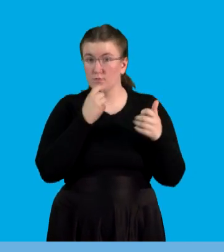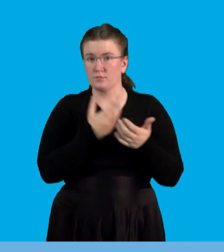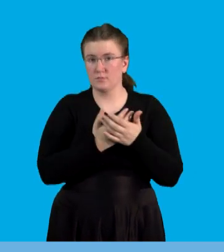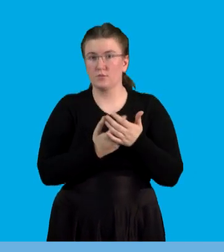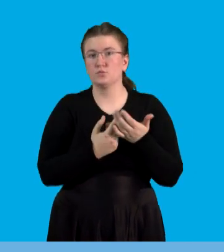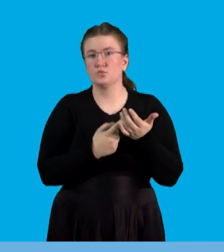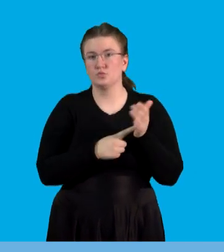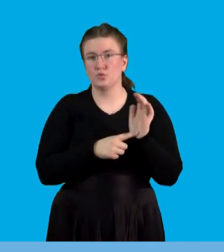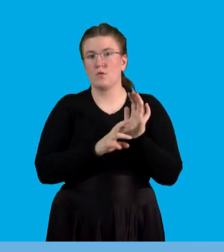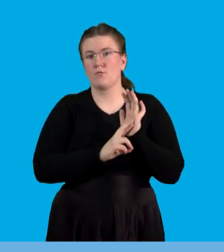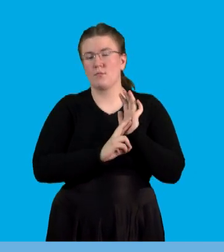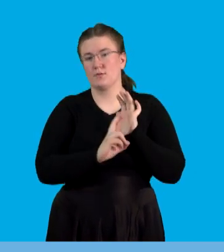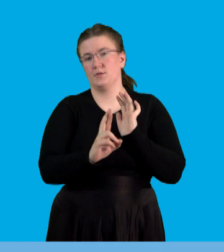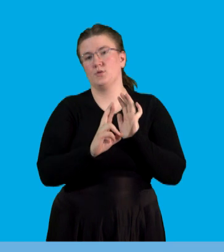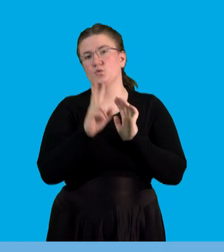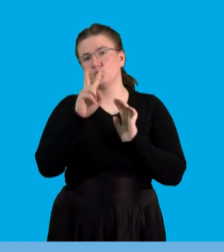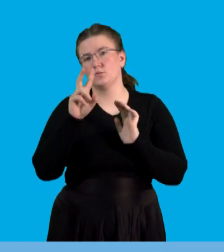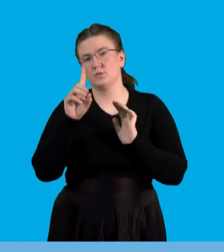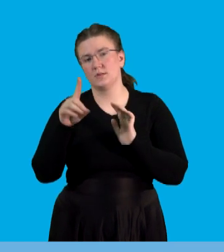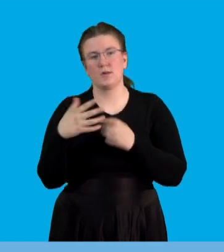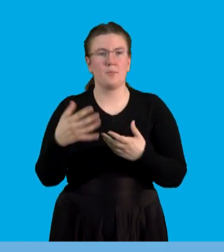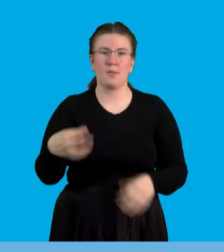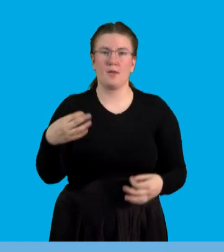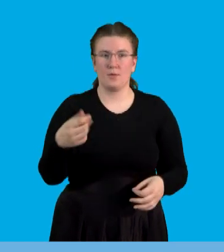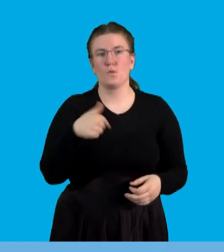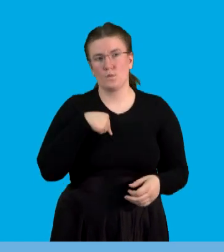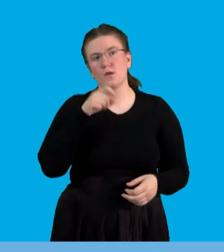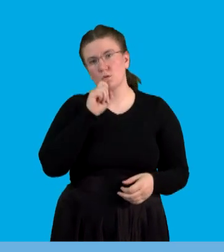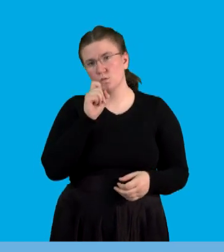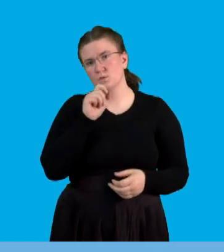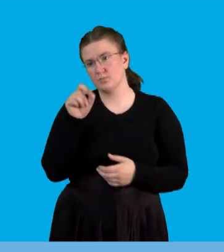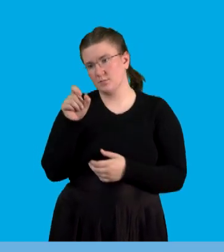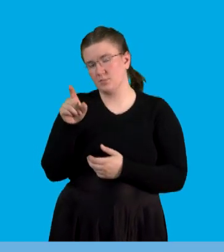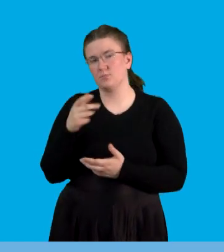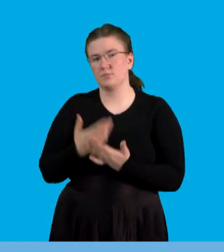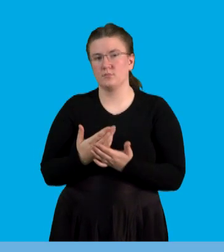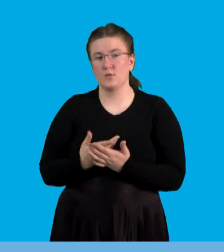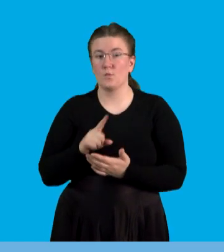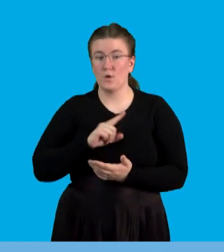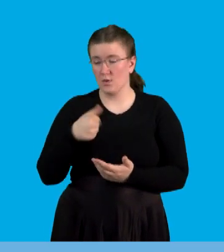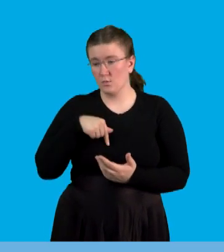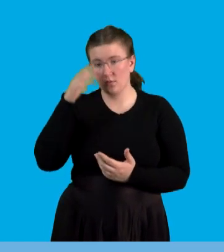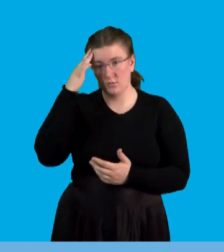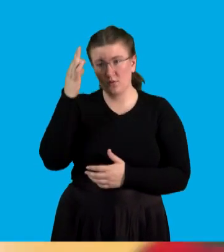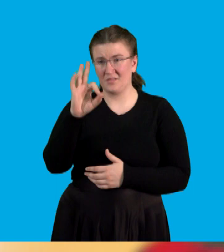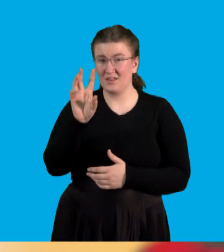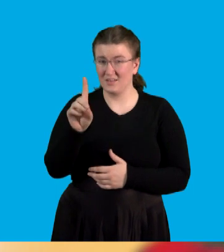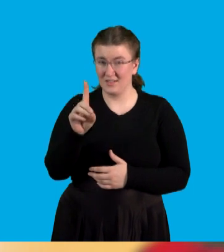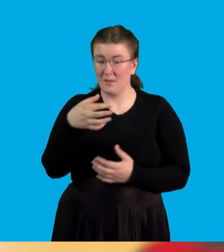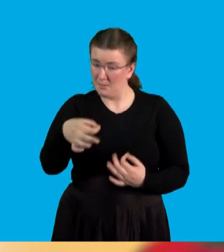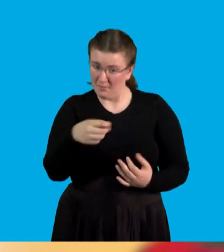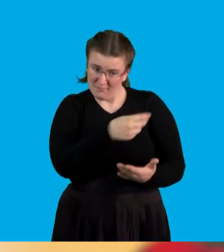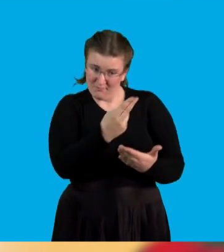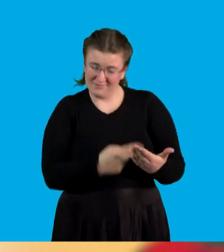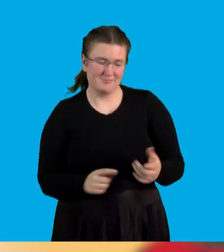to represent the magnetic field on a two-dimensional paper, because we know that we cannot actually draw